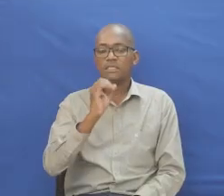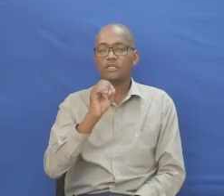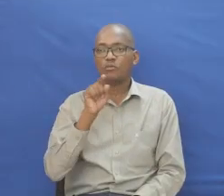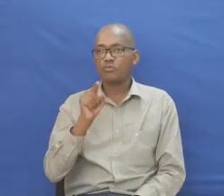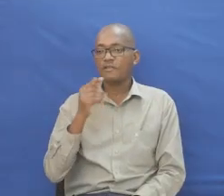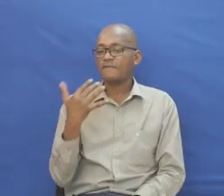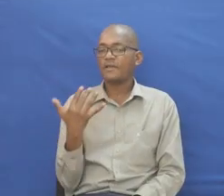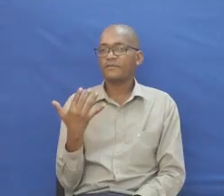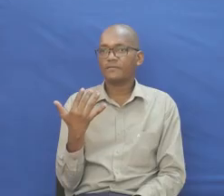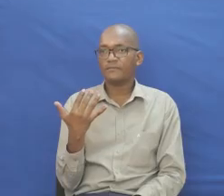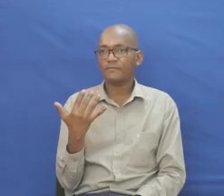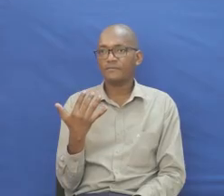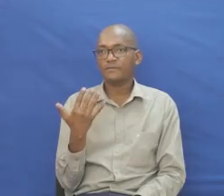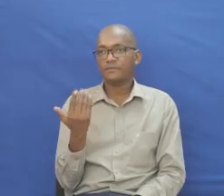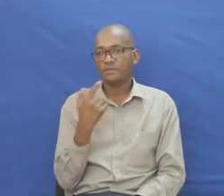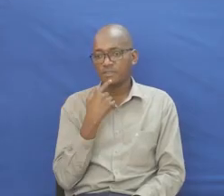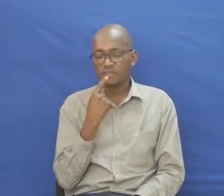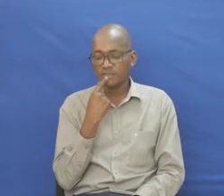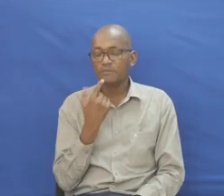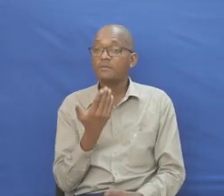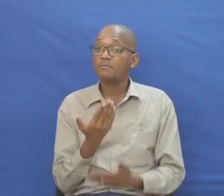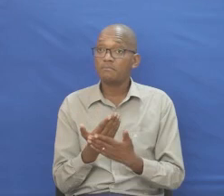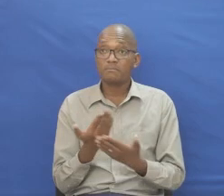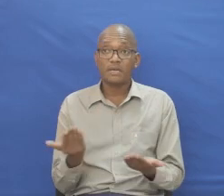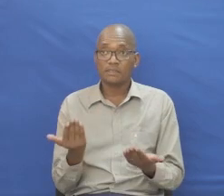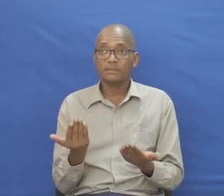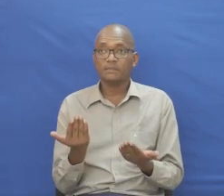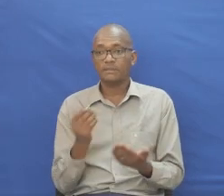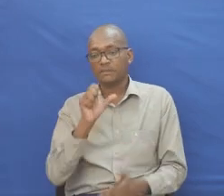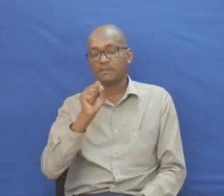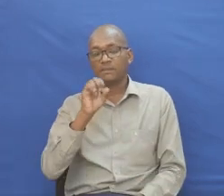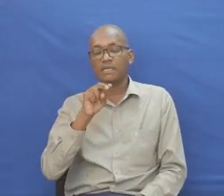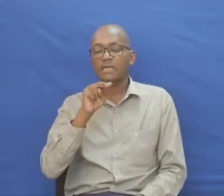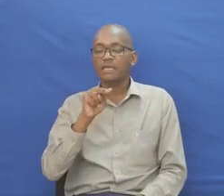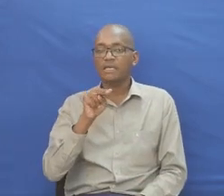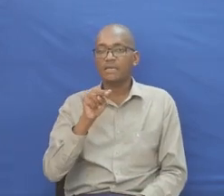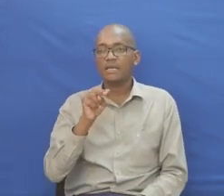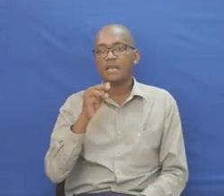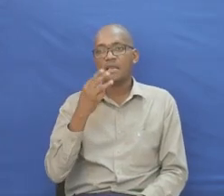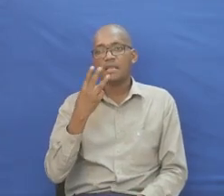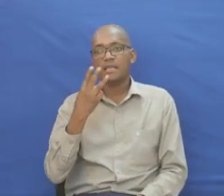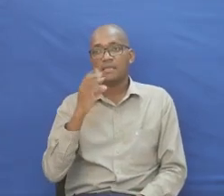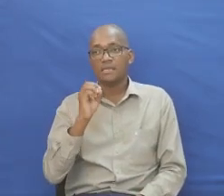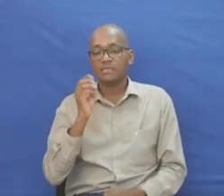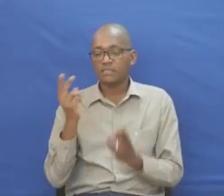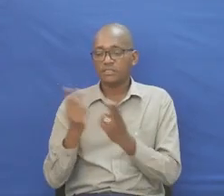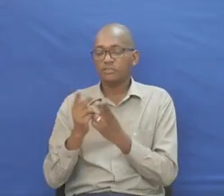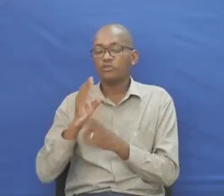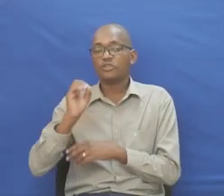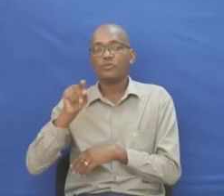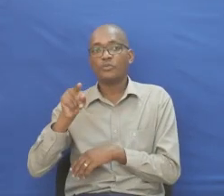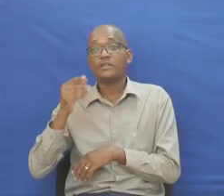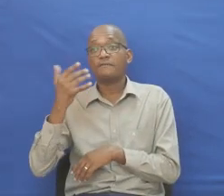Yes, it is 0.5. So here you can say, but sine 30 degrees equals to